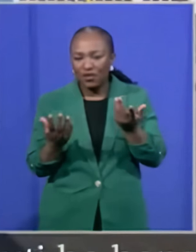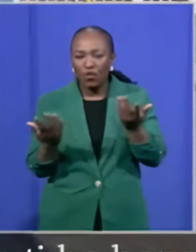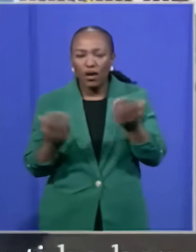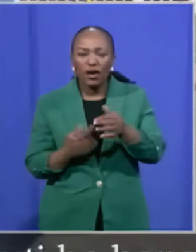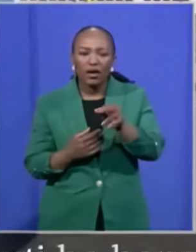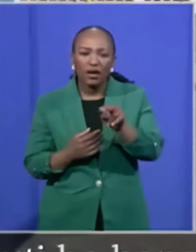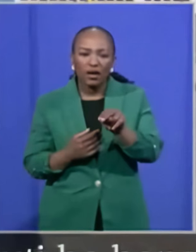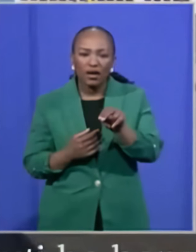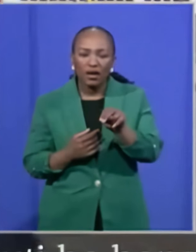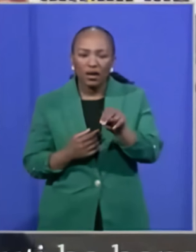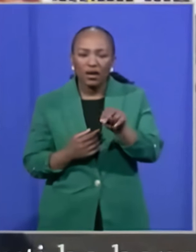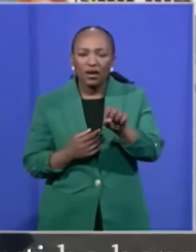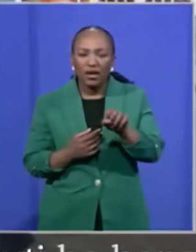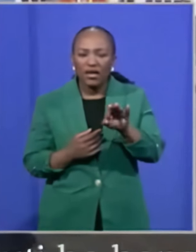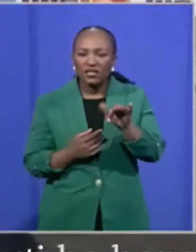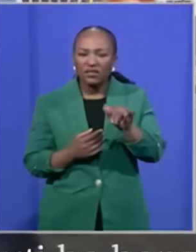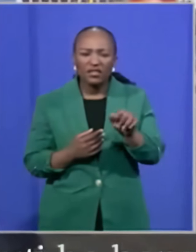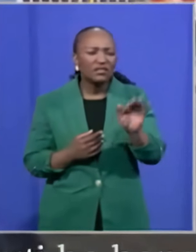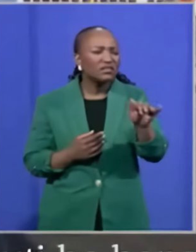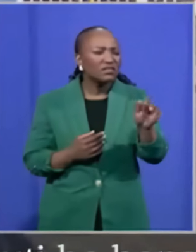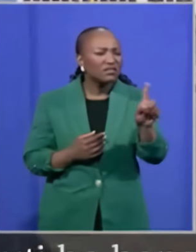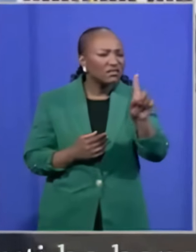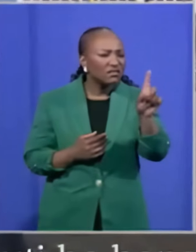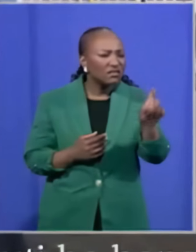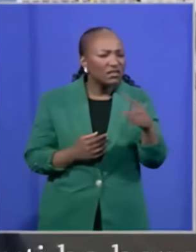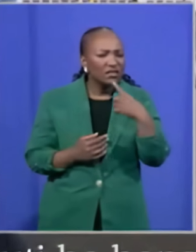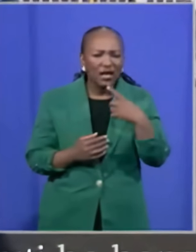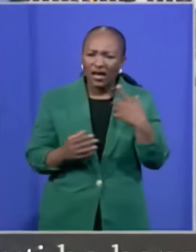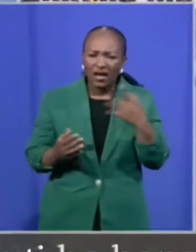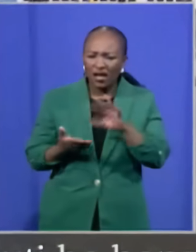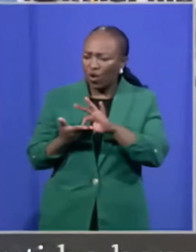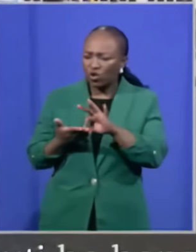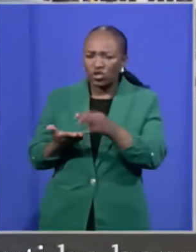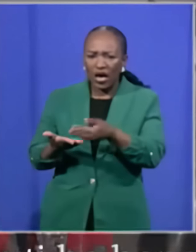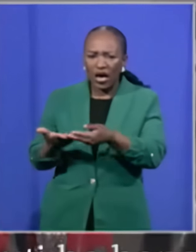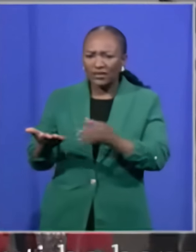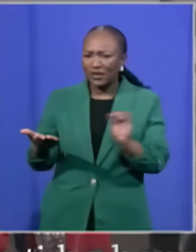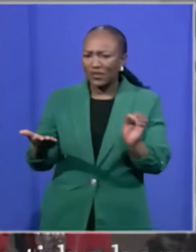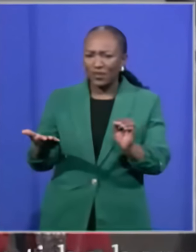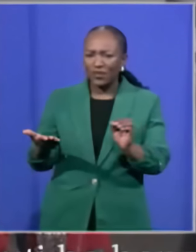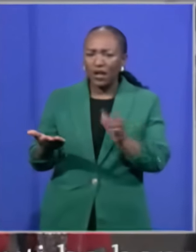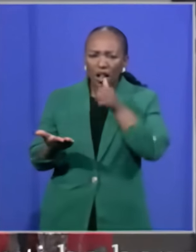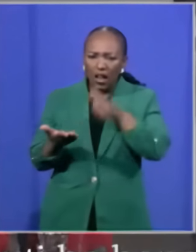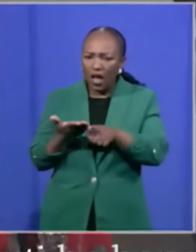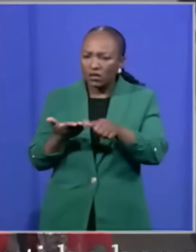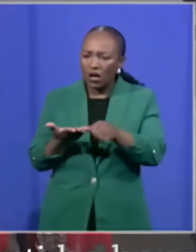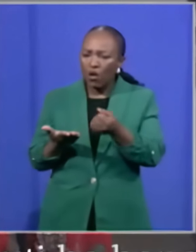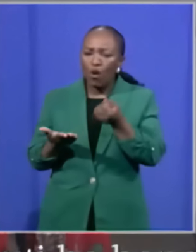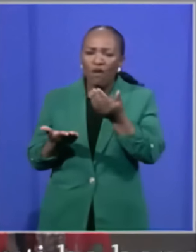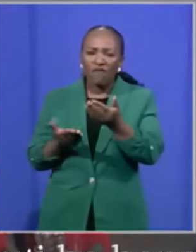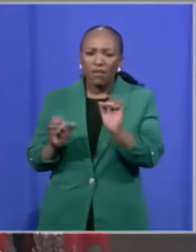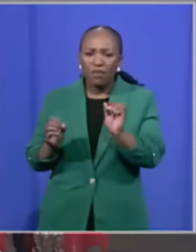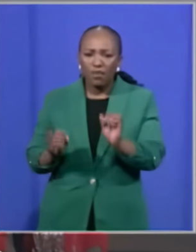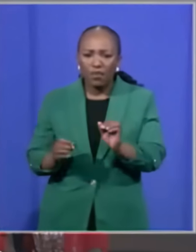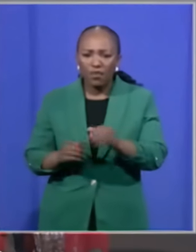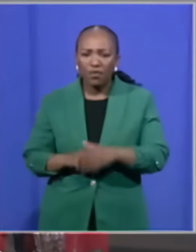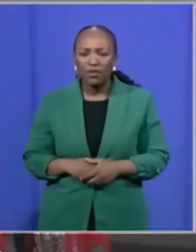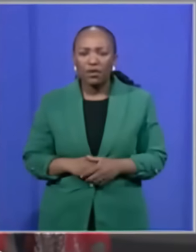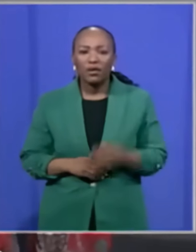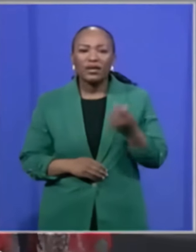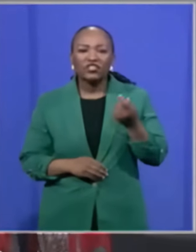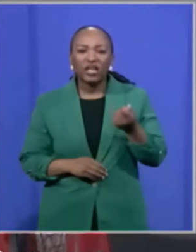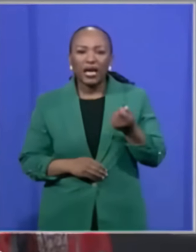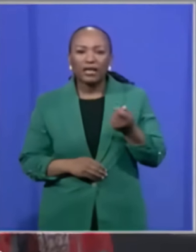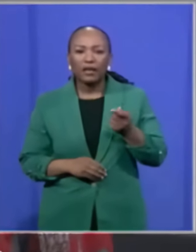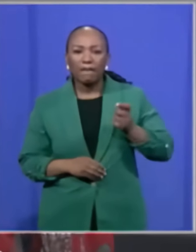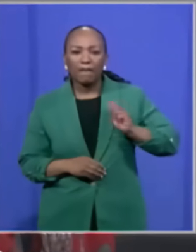NSFAS. NSFAS ha o ba botsa ba re mara ha rena contract ha ona letter ya offer. Ha rena tjhelete e kenang ho rona. Matlo a